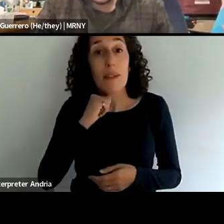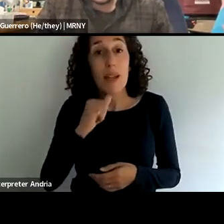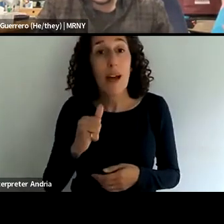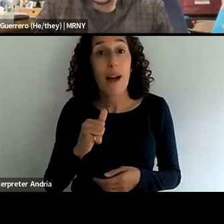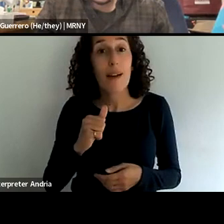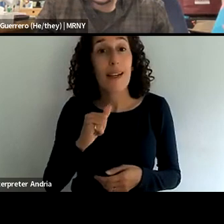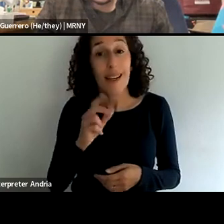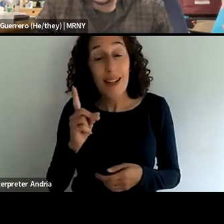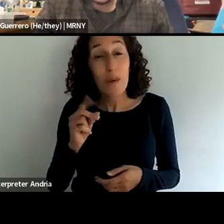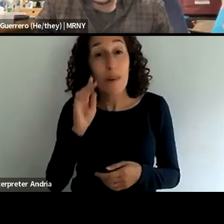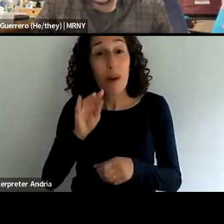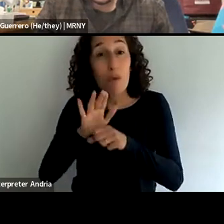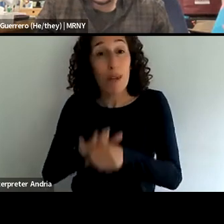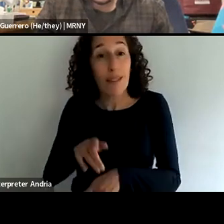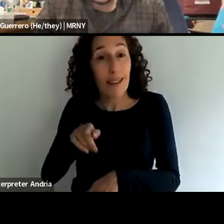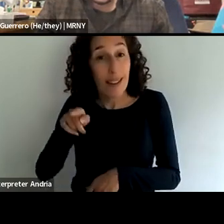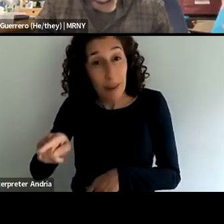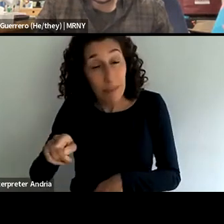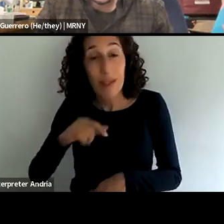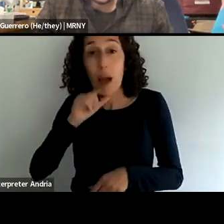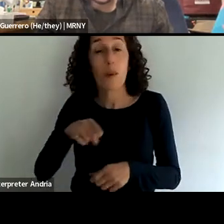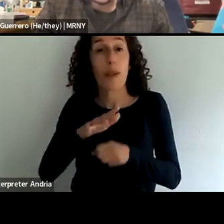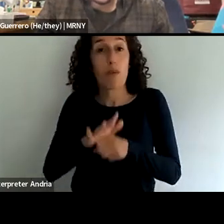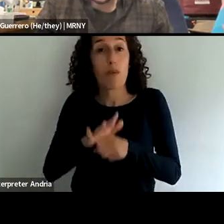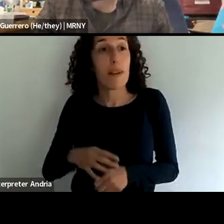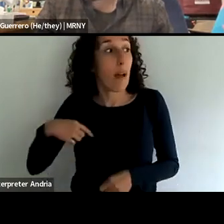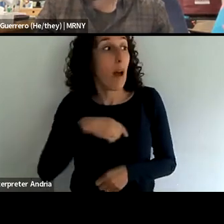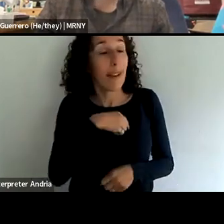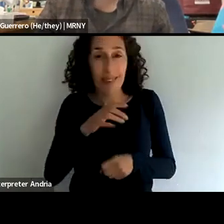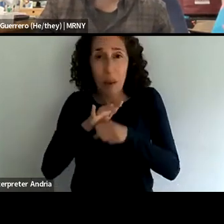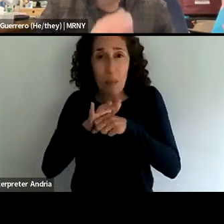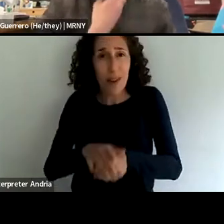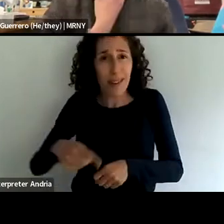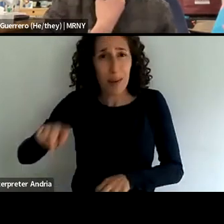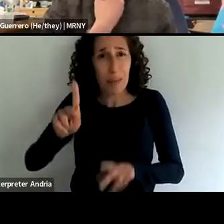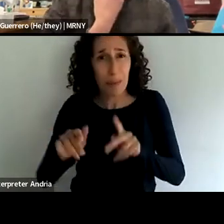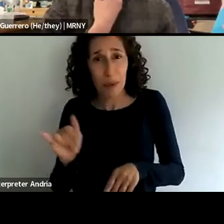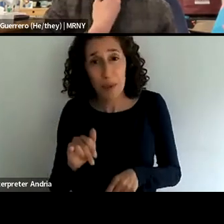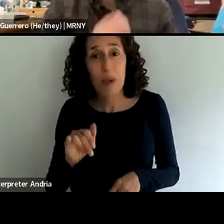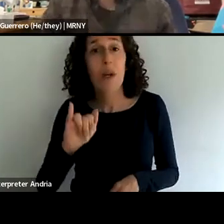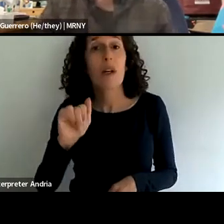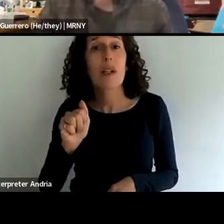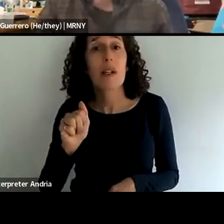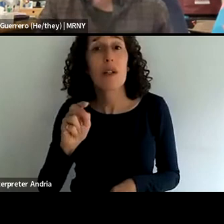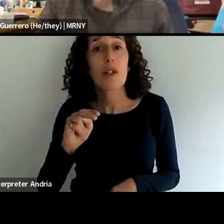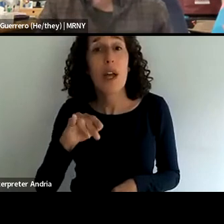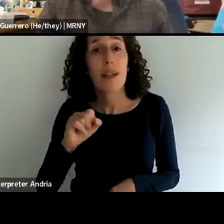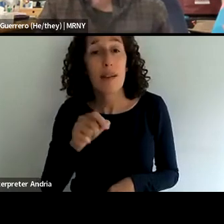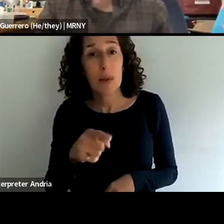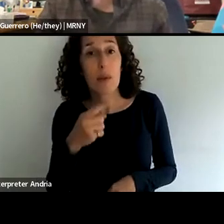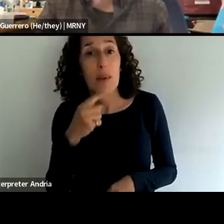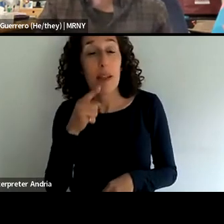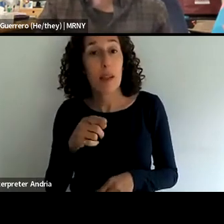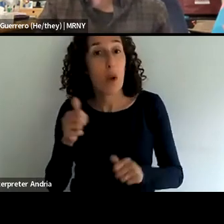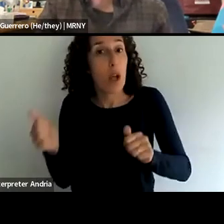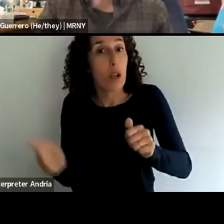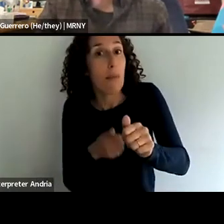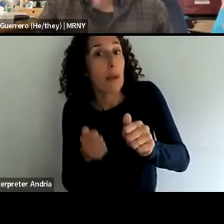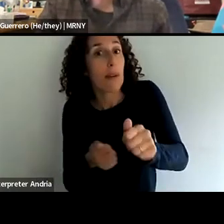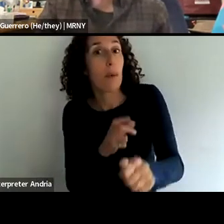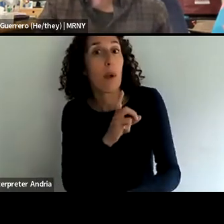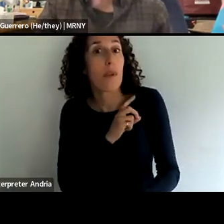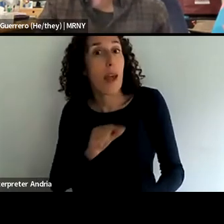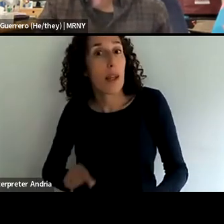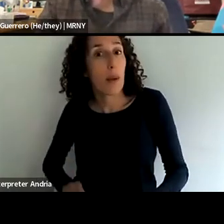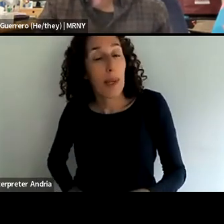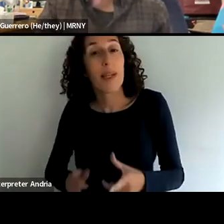it oppresses them too. You know, I go back to Janice. I just love the fact, you know, you're like, look, they're coming for drag queens, but then, yeah, they're